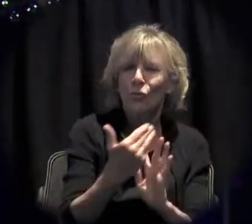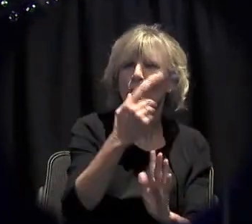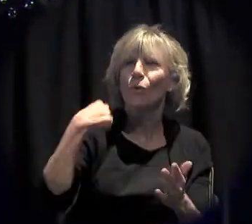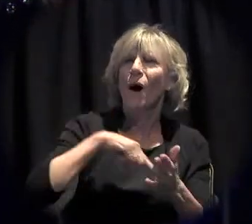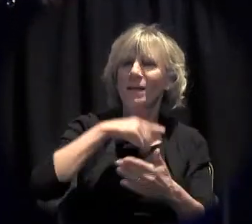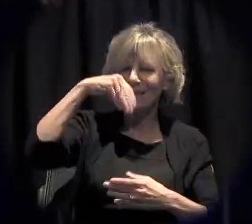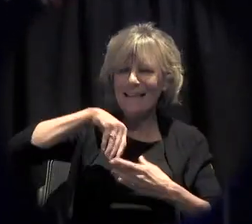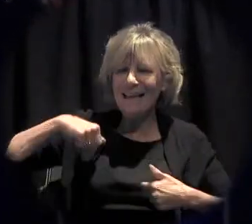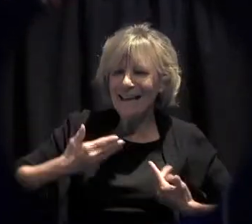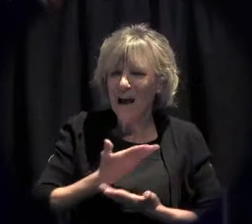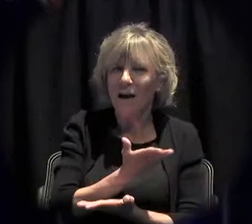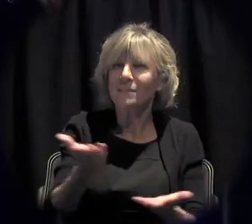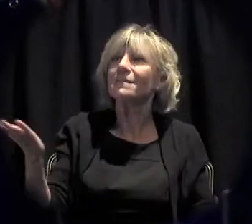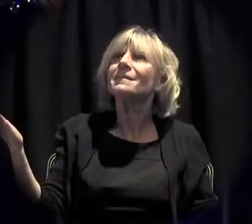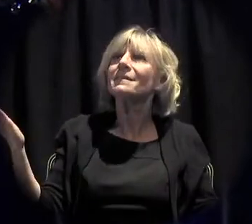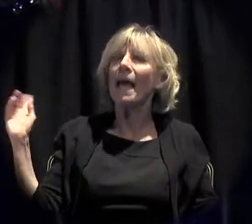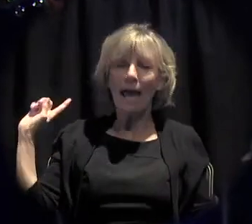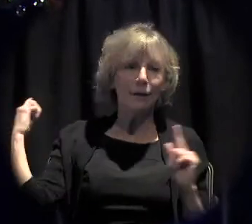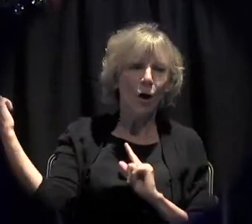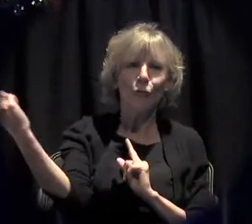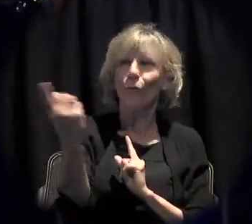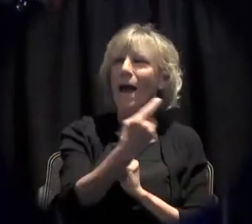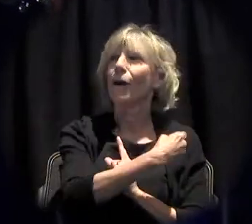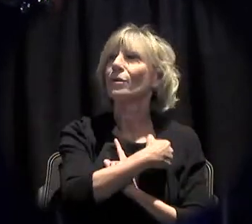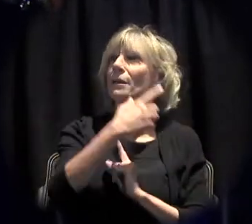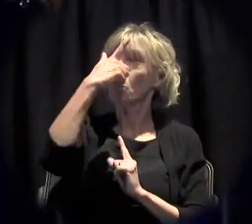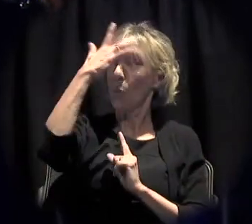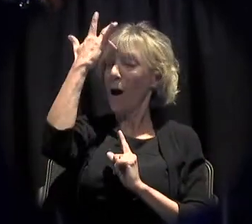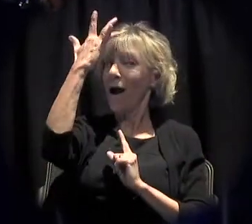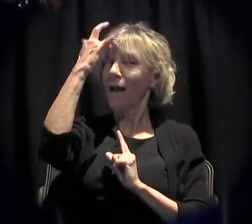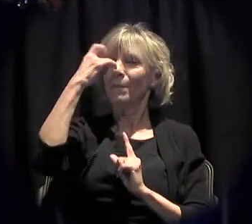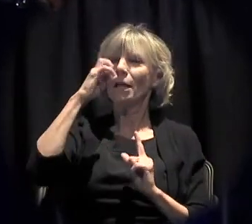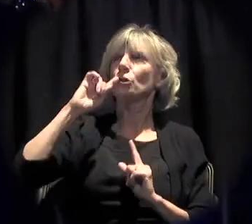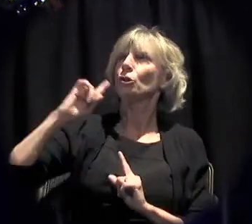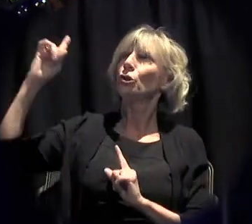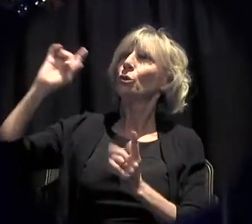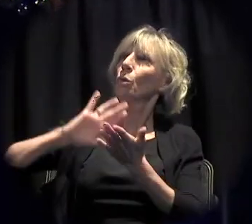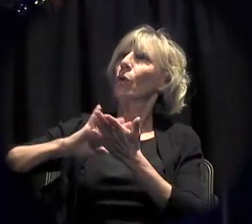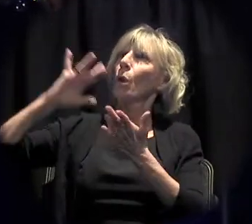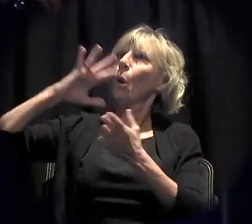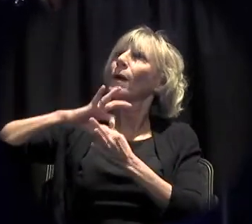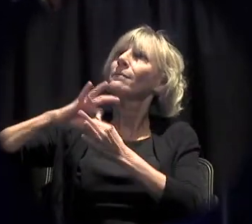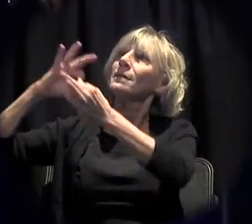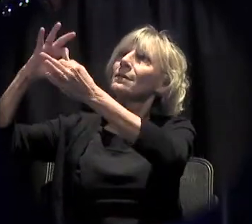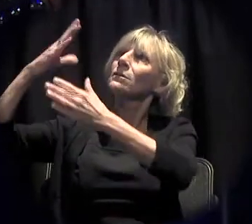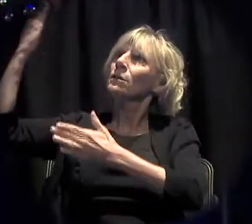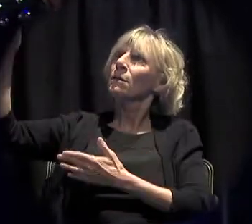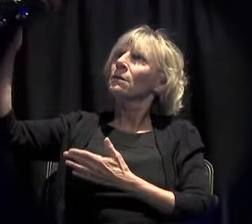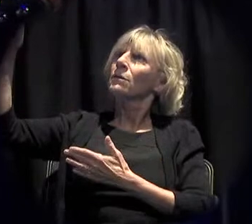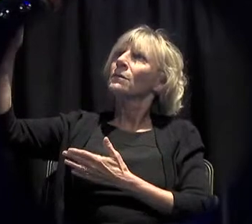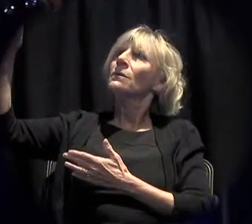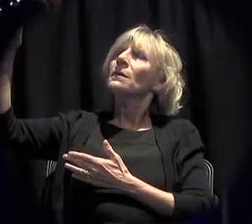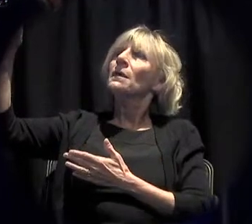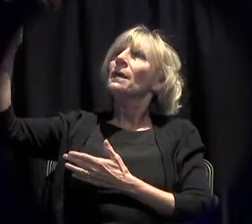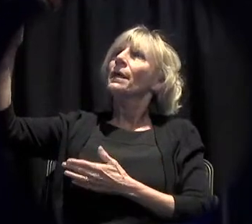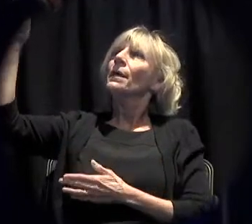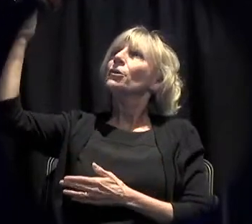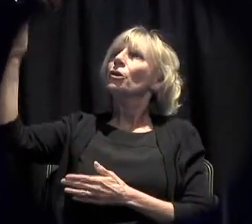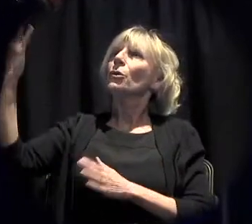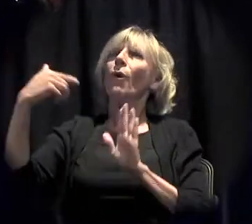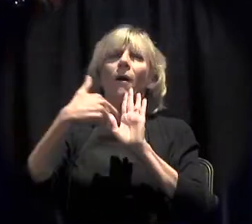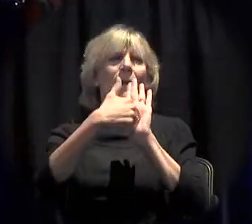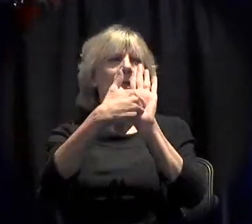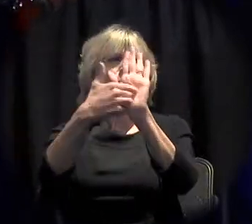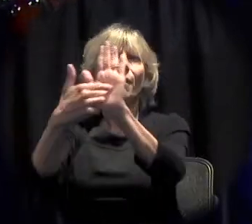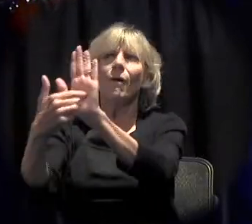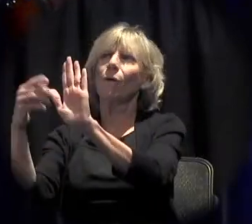us, and around us, Lord, because it brings you glory, because you are made known through it. And so we